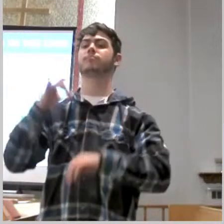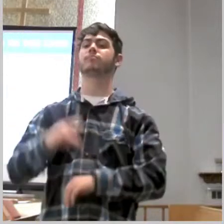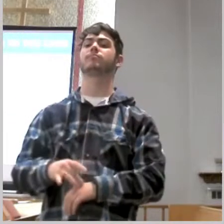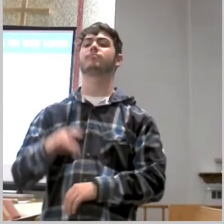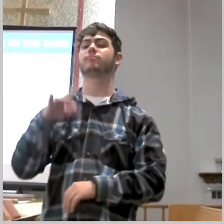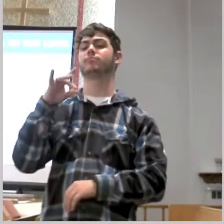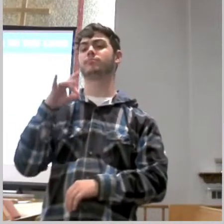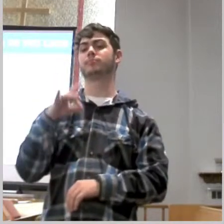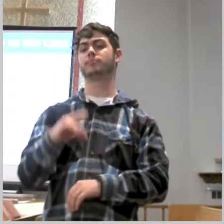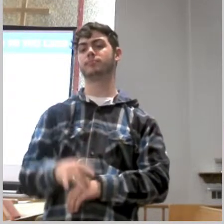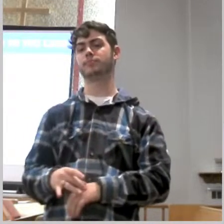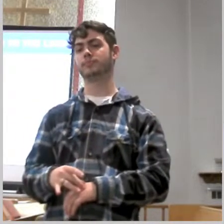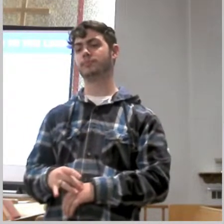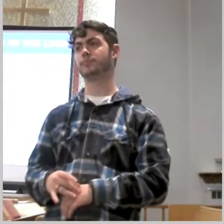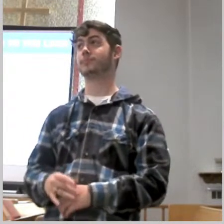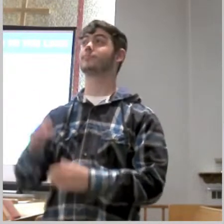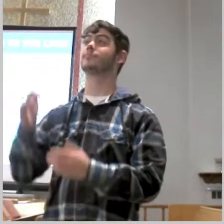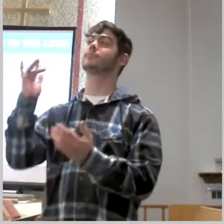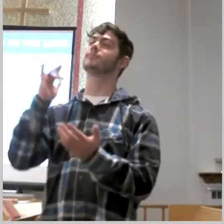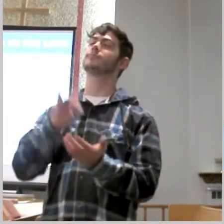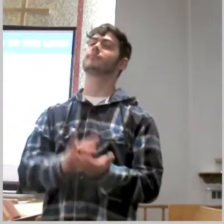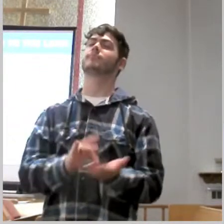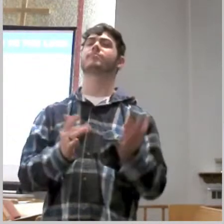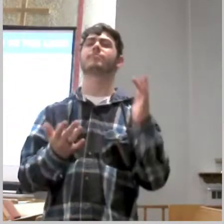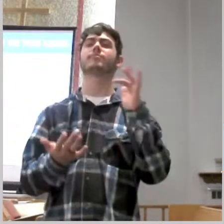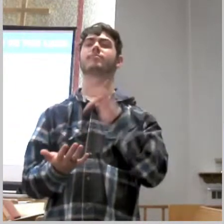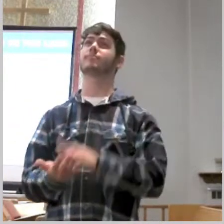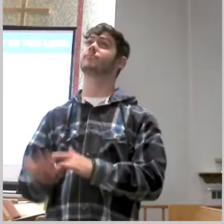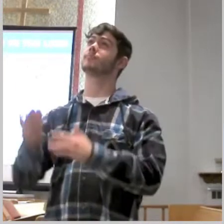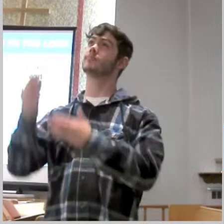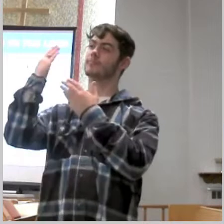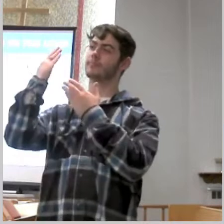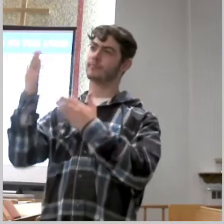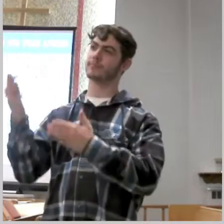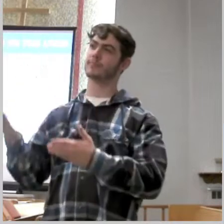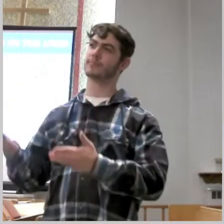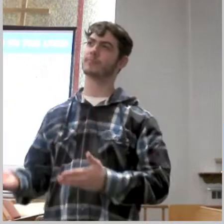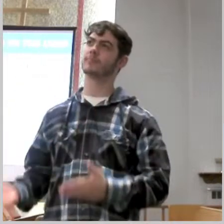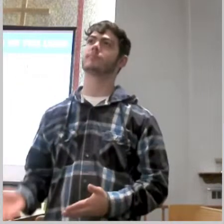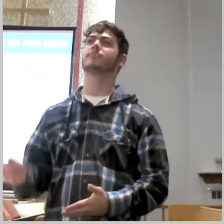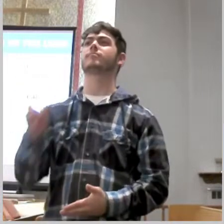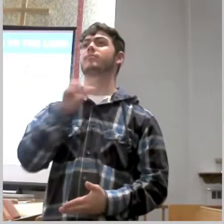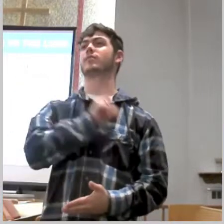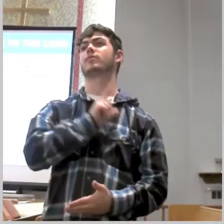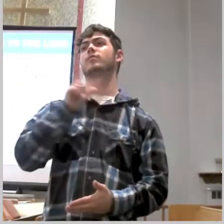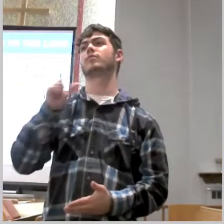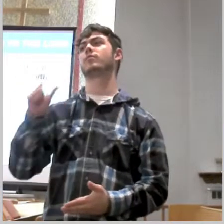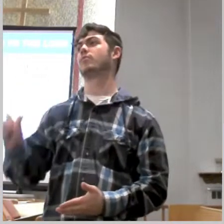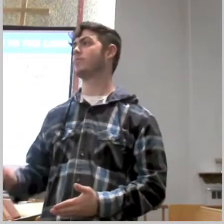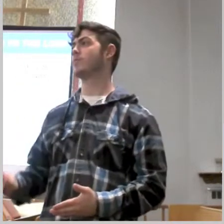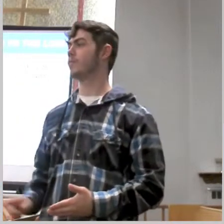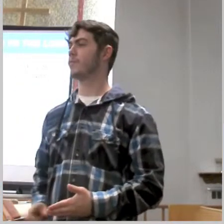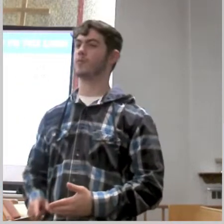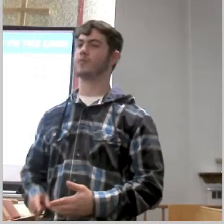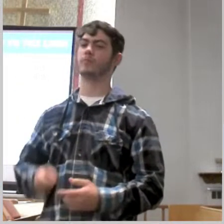earth. Yes, Jesus is Lord of heaven and